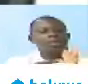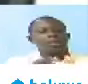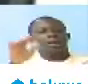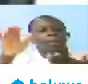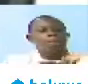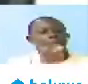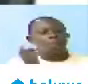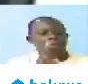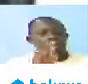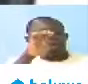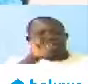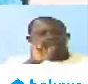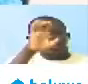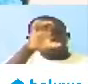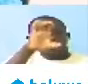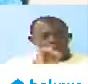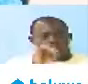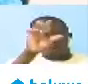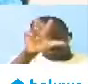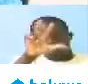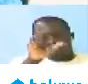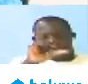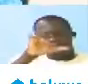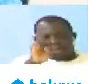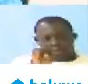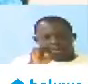it was an ECOWAS